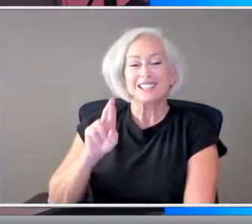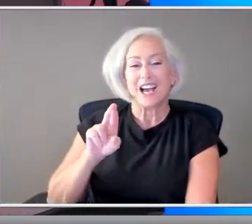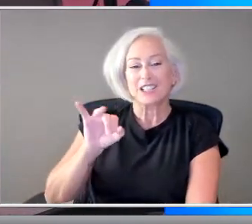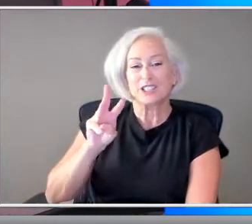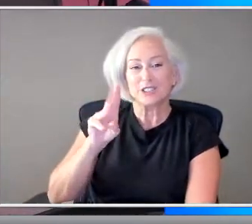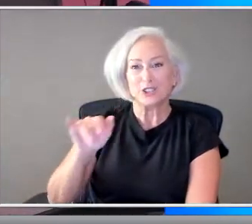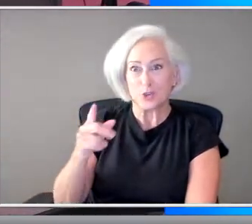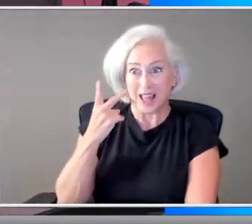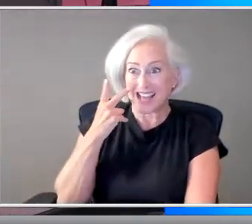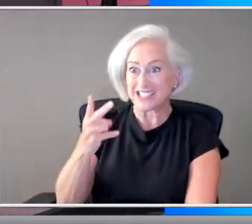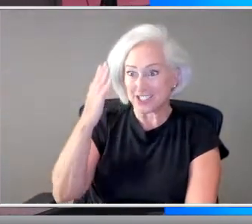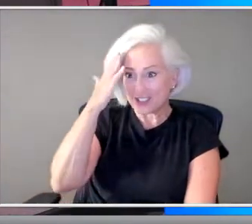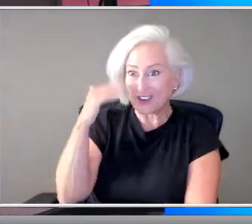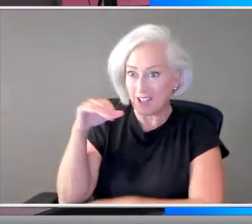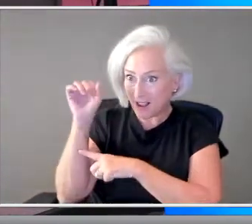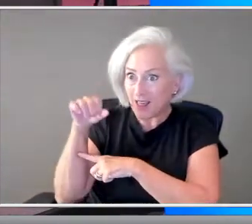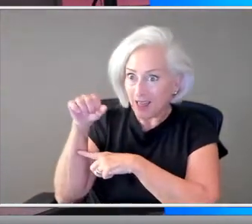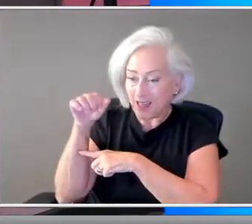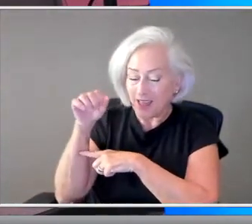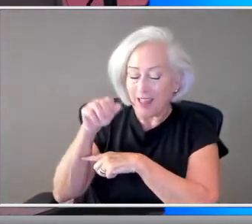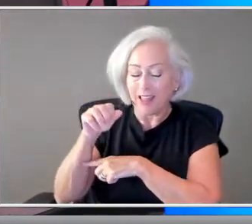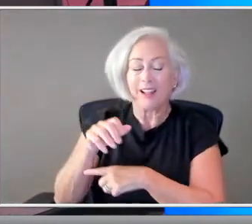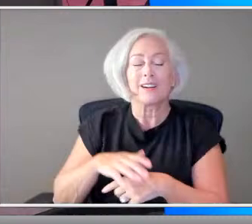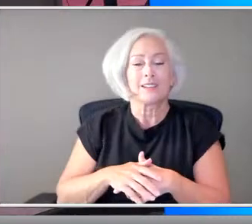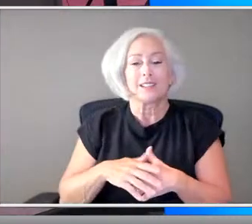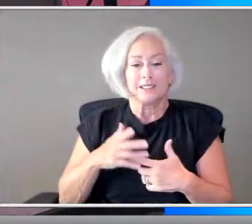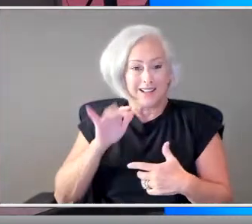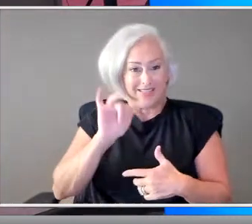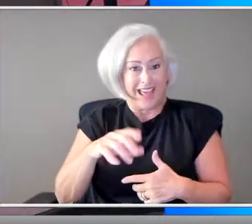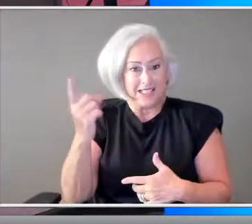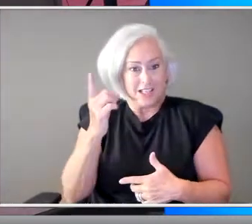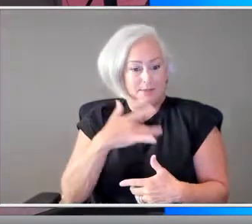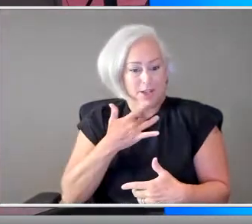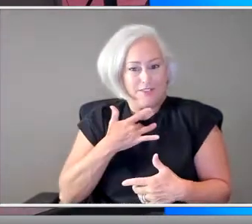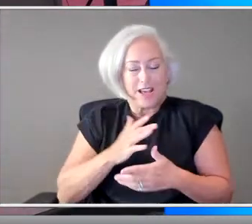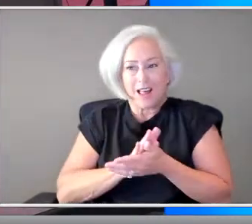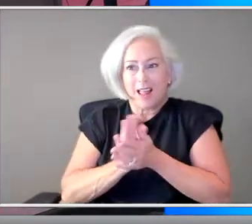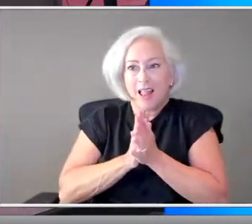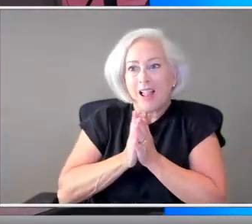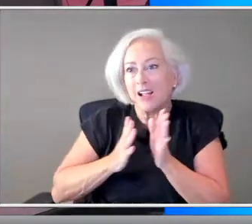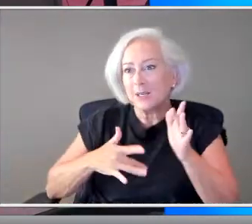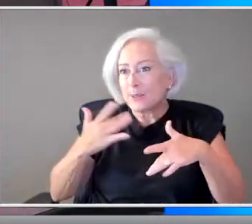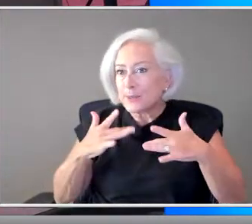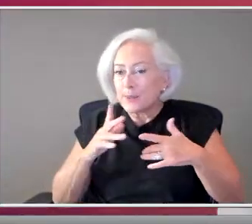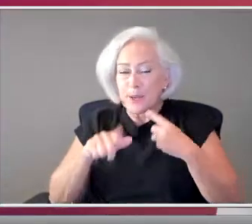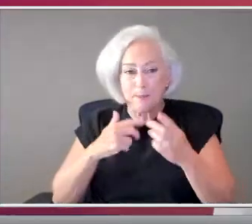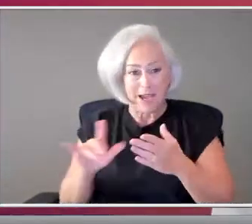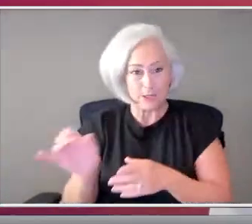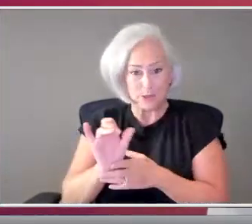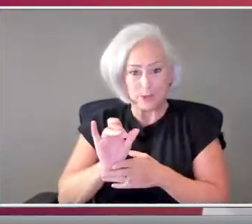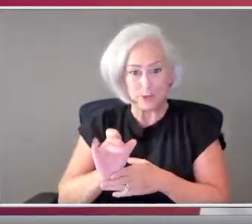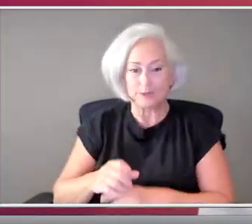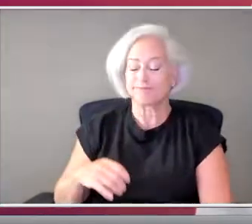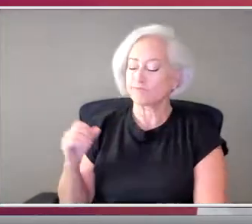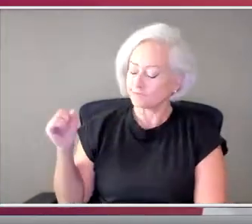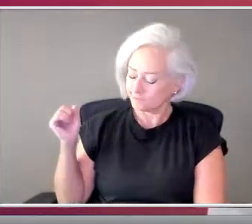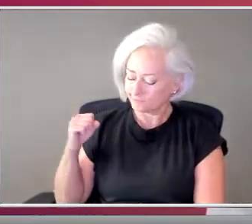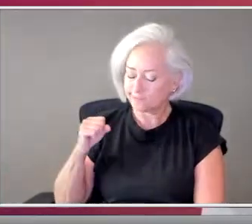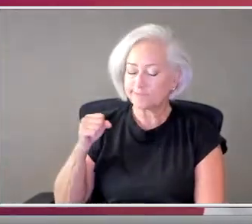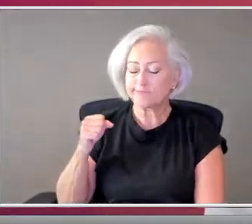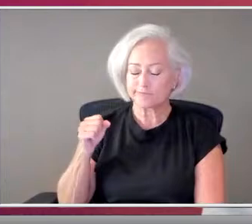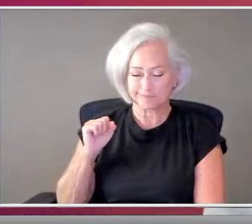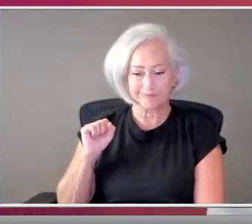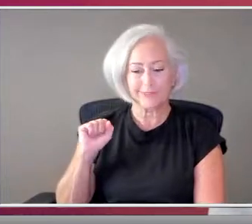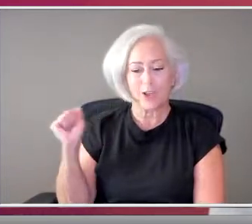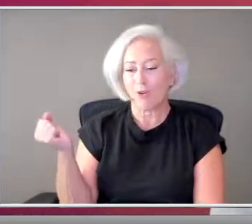yes vigorously. This is something that you feel passionately about too. It is. I mean, in all